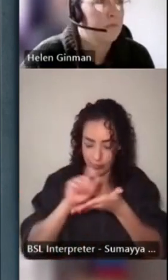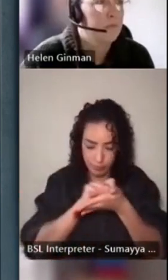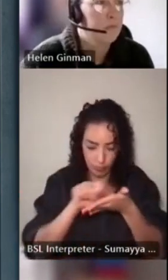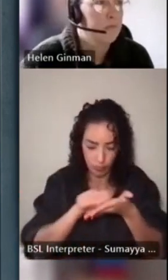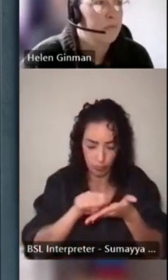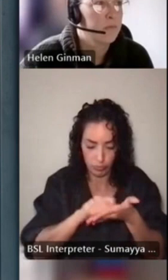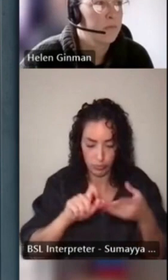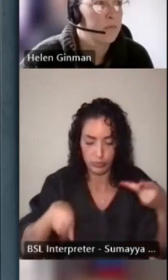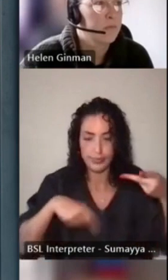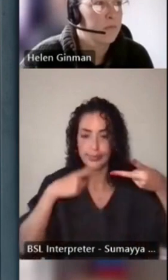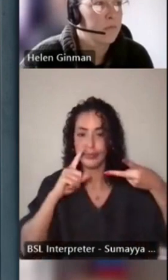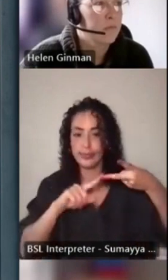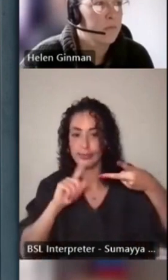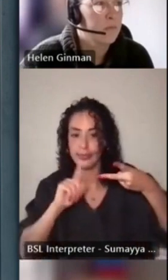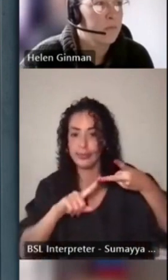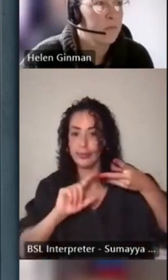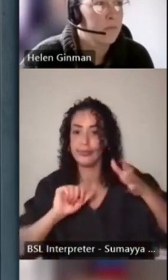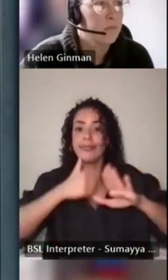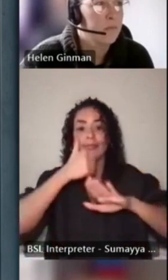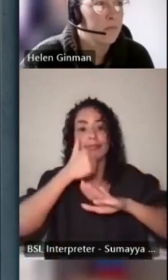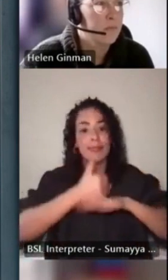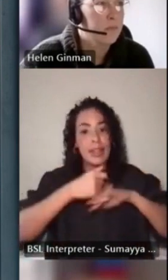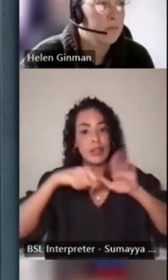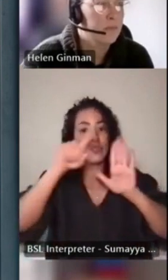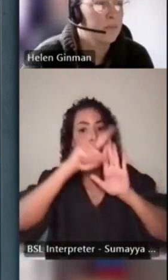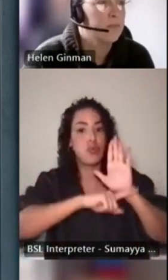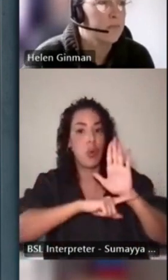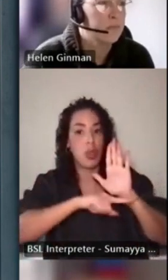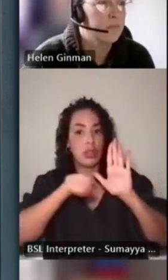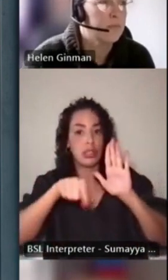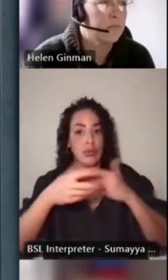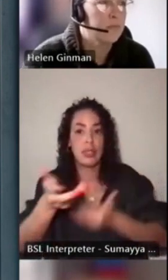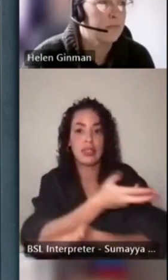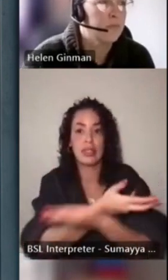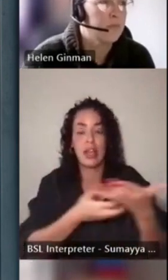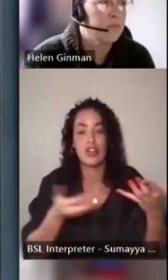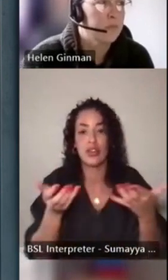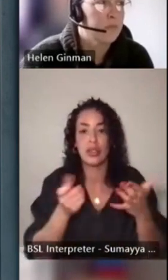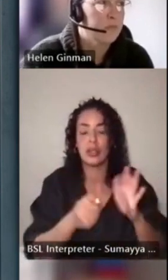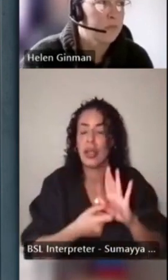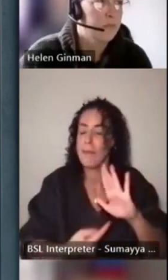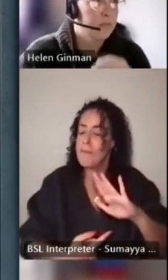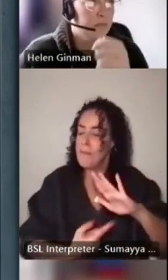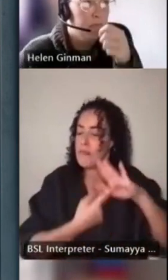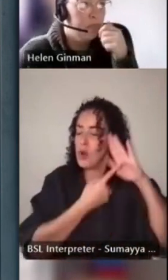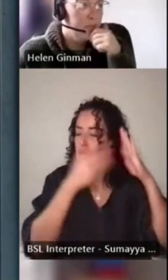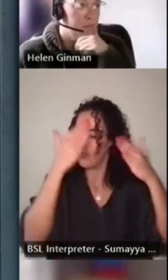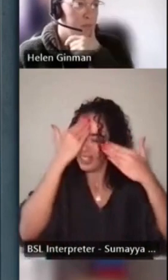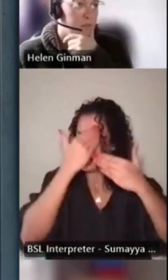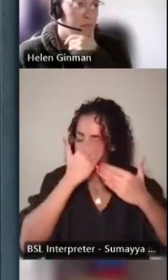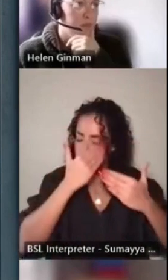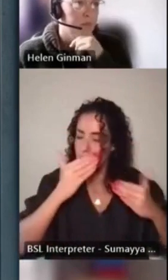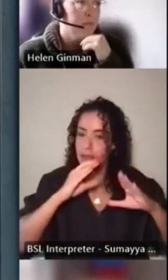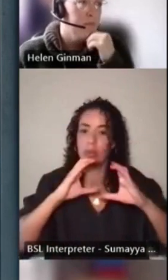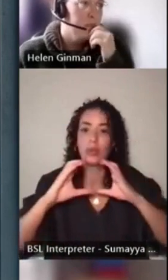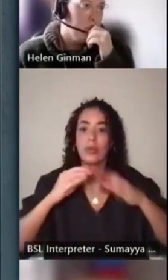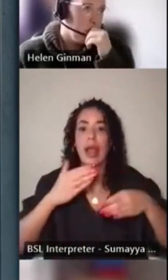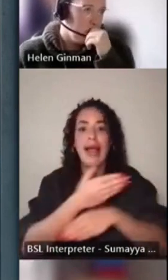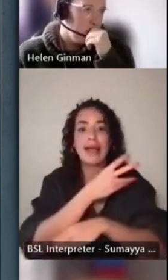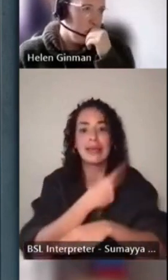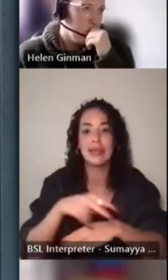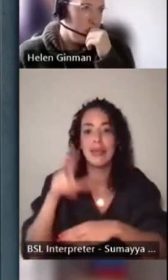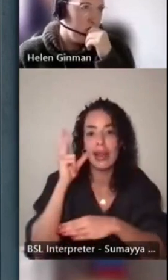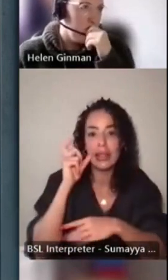the session by setting ground rules for the discussion. Emphasize the importance of respectful communication, active listening,